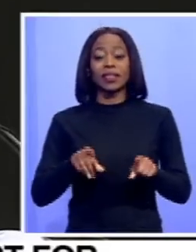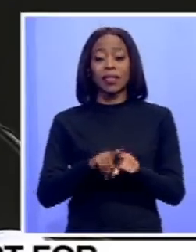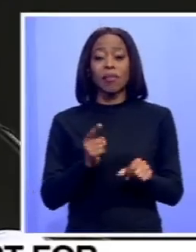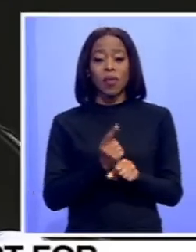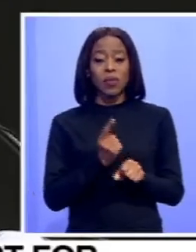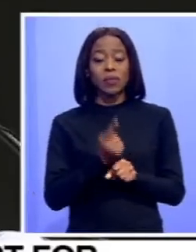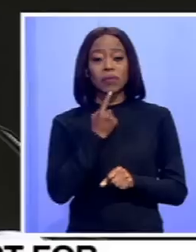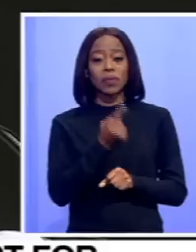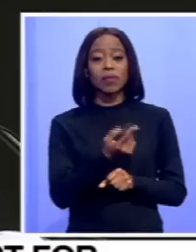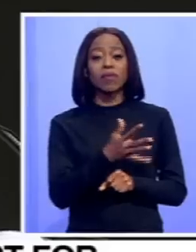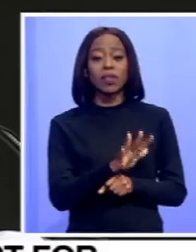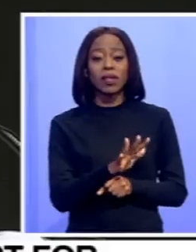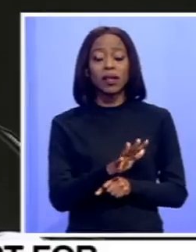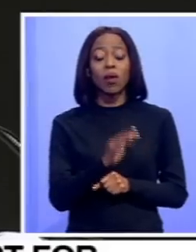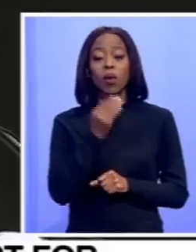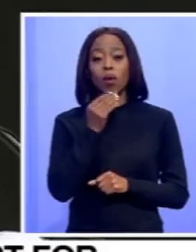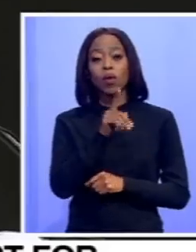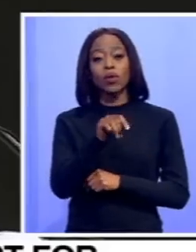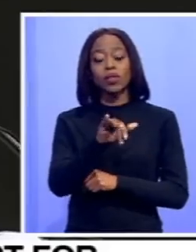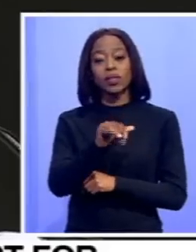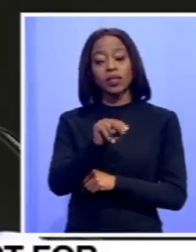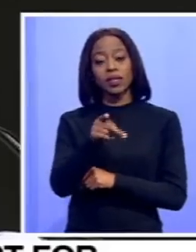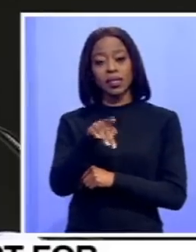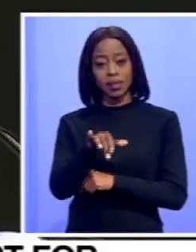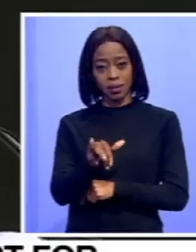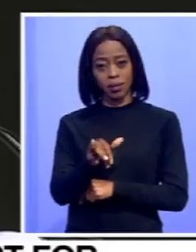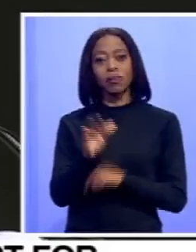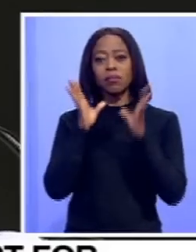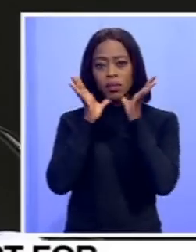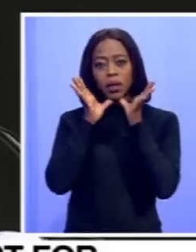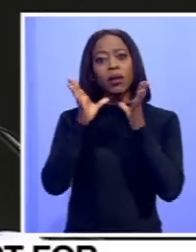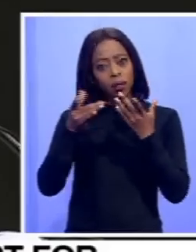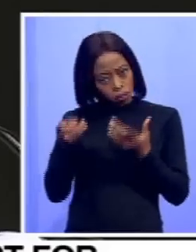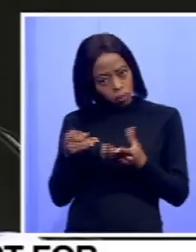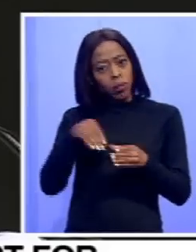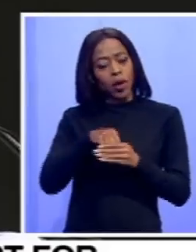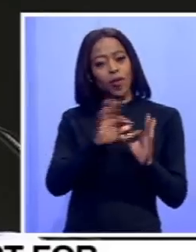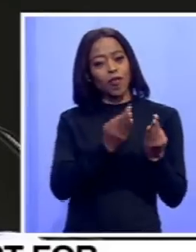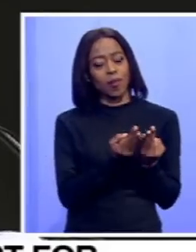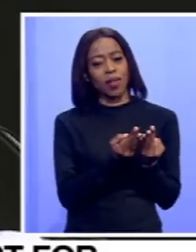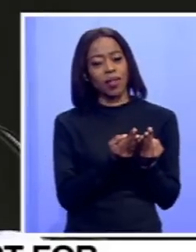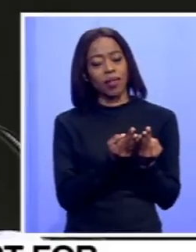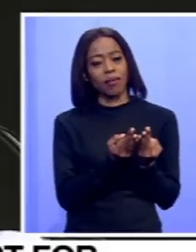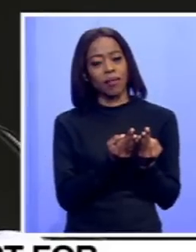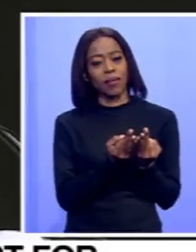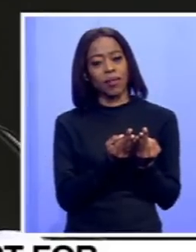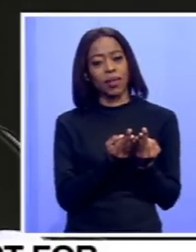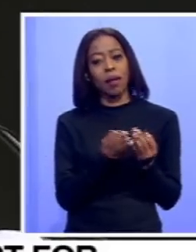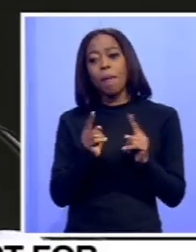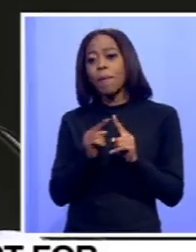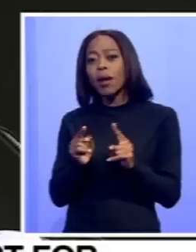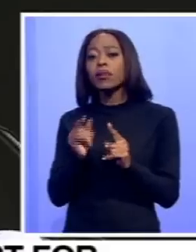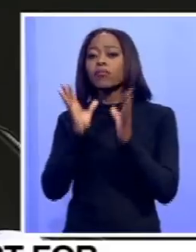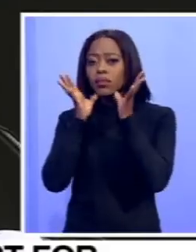the late Zinzi Mandela's version, Mr. Malema was part of the Mandela family. His response to this was, if Mr. Malema was part